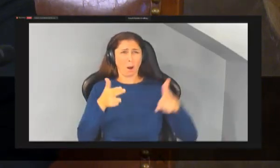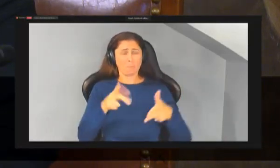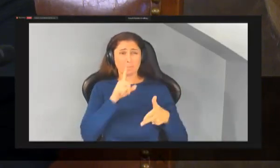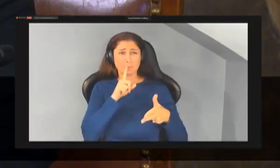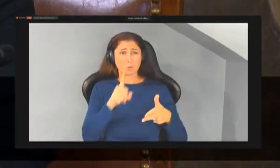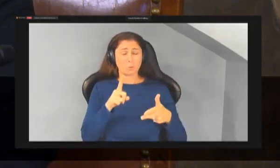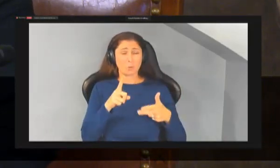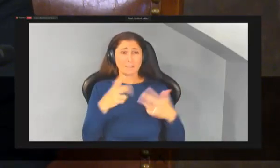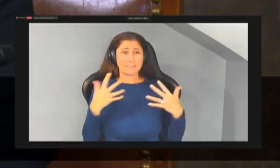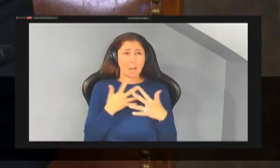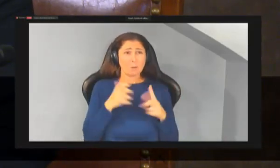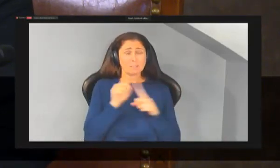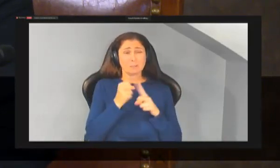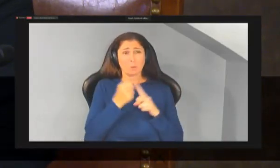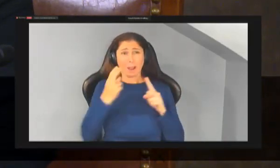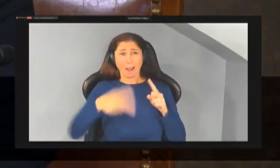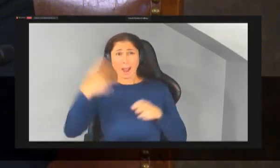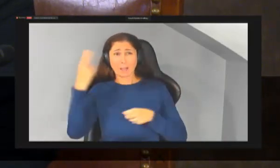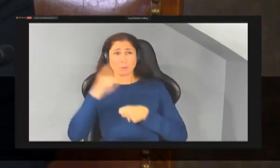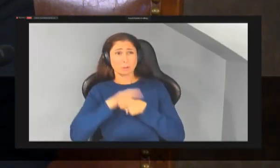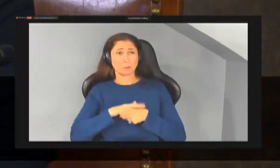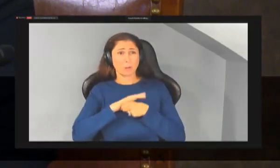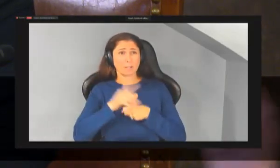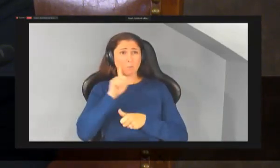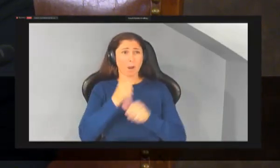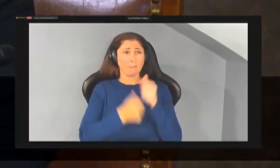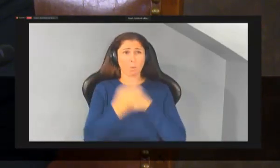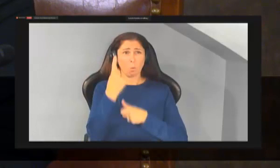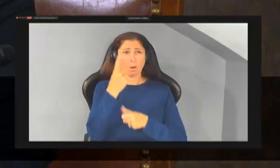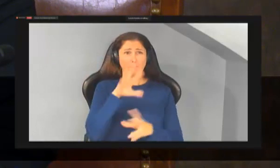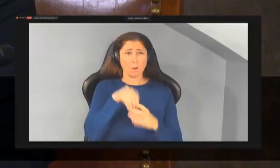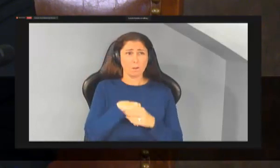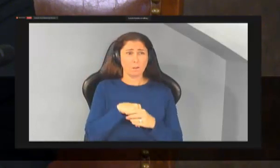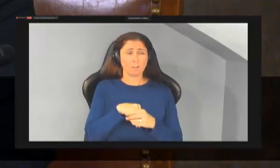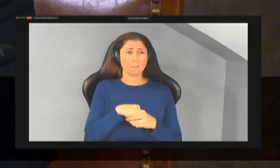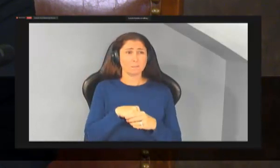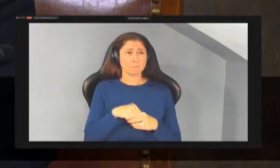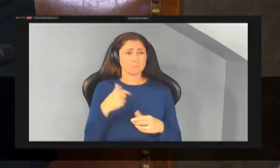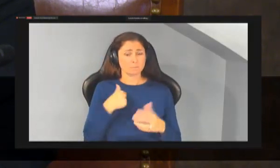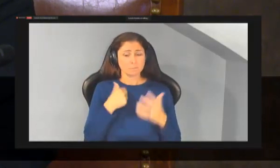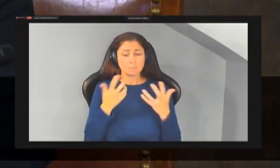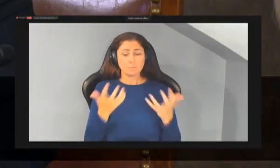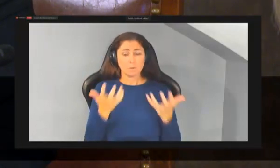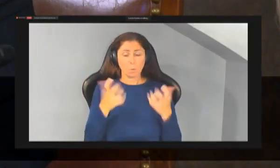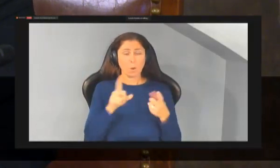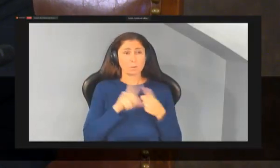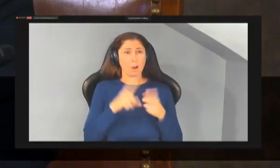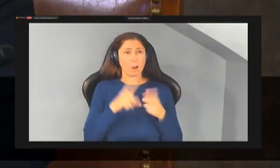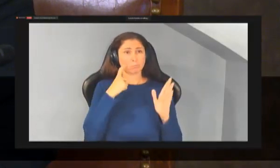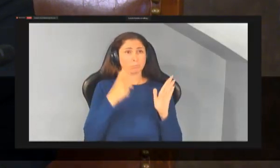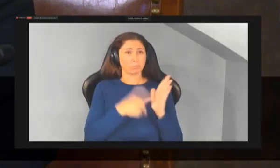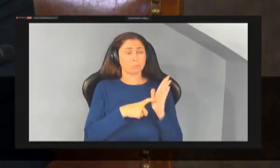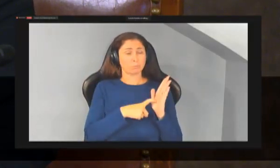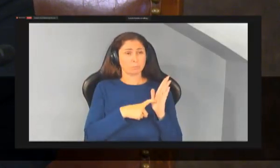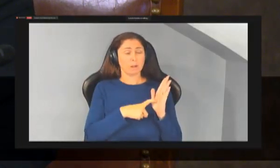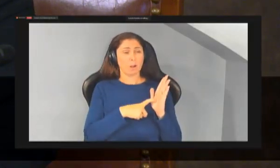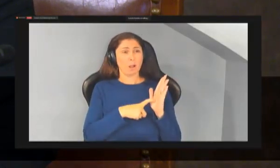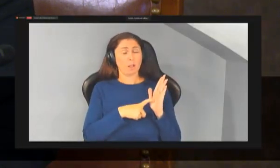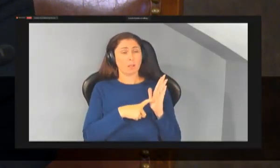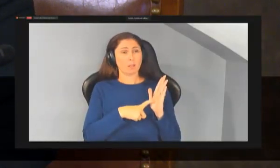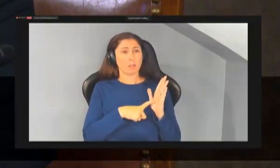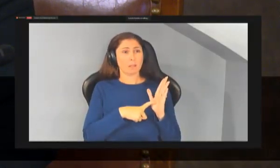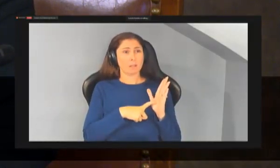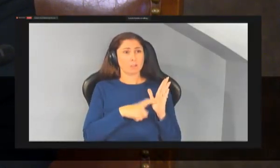stress for everyone involved. So I do sort of want to acknowledge the individual